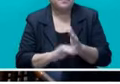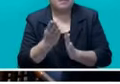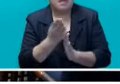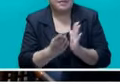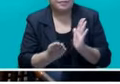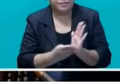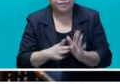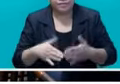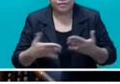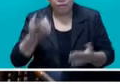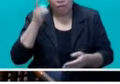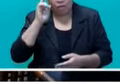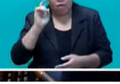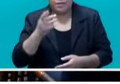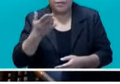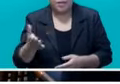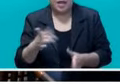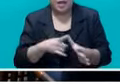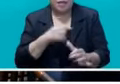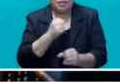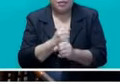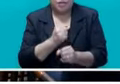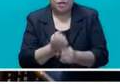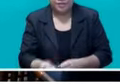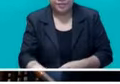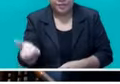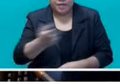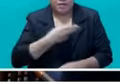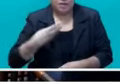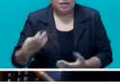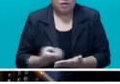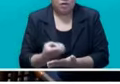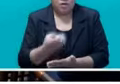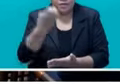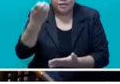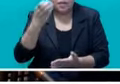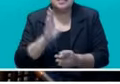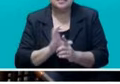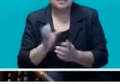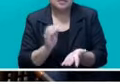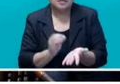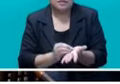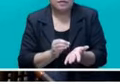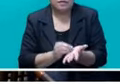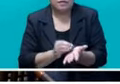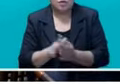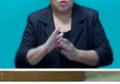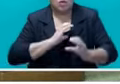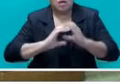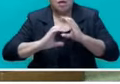I now call upon the Attorney General and Minister for Economy, Civil Service,